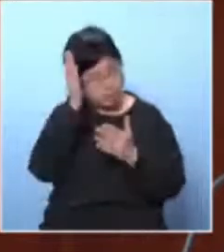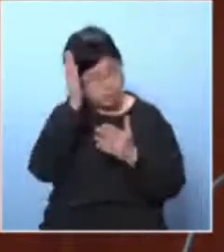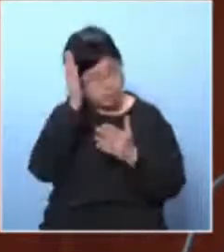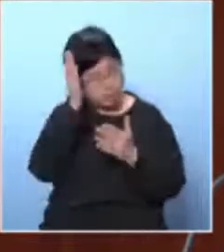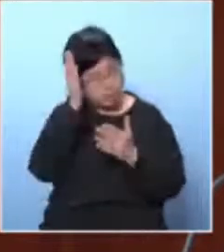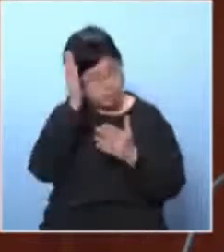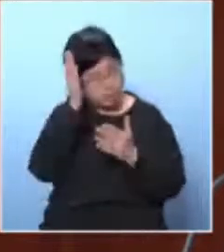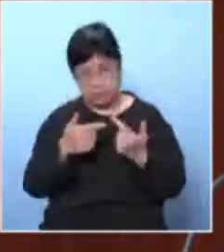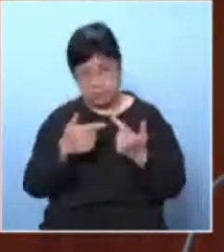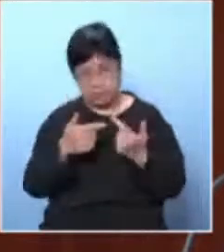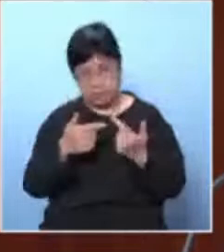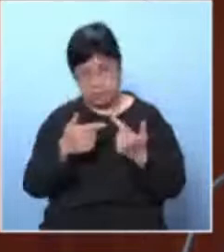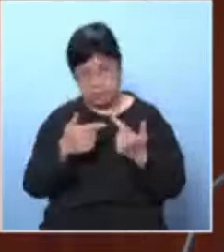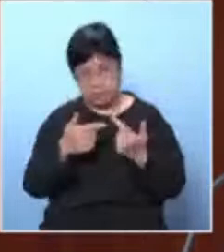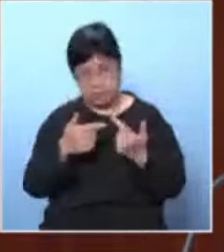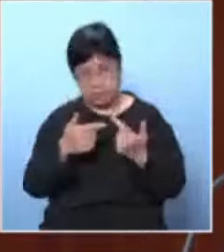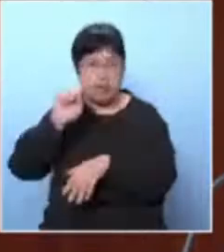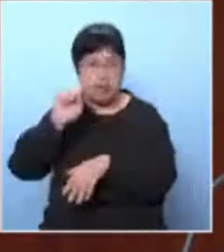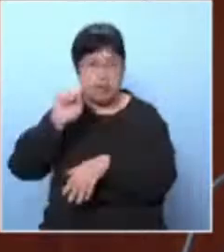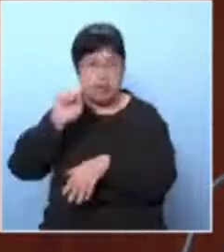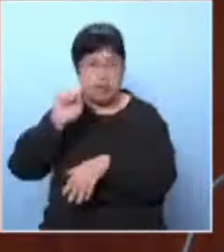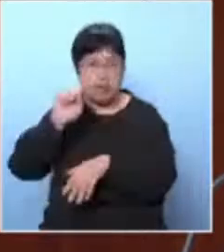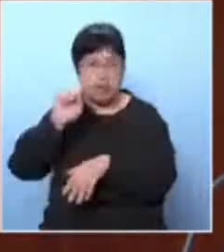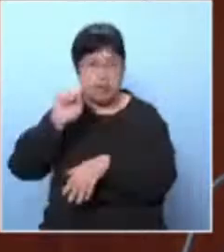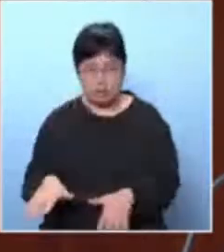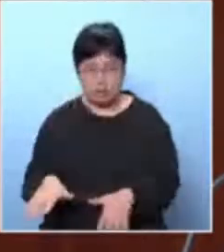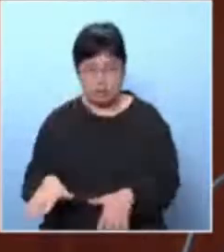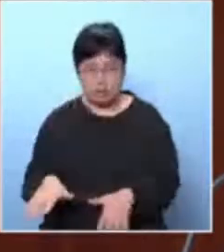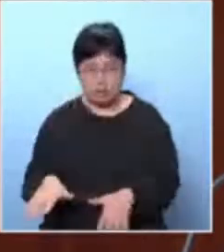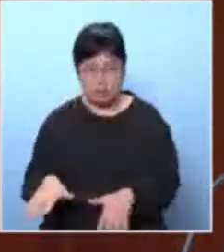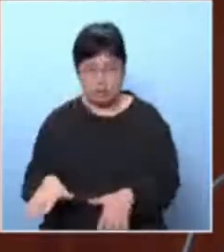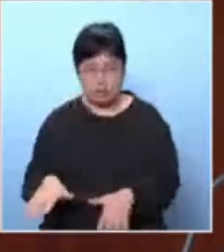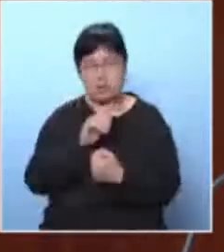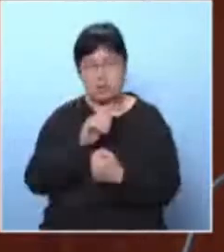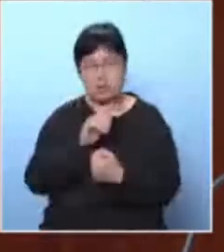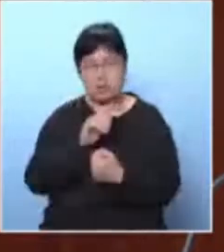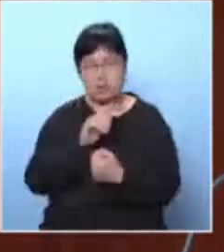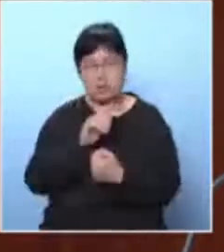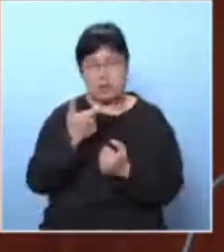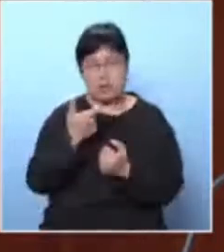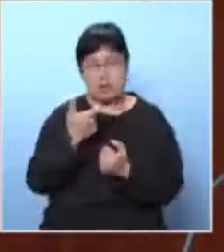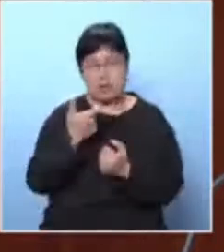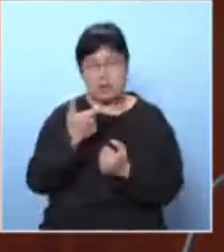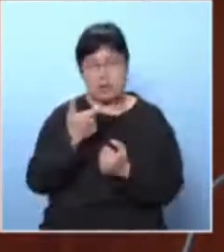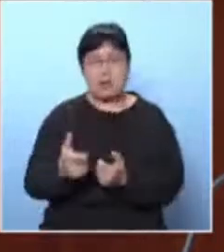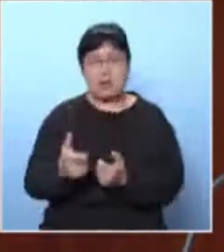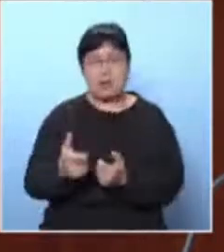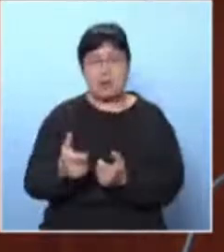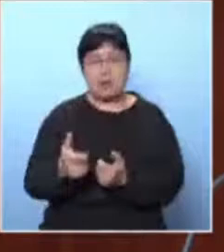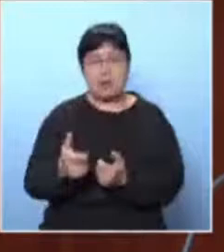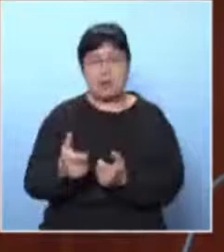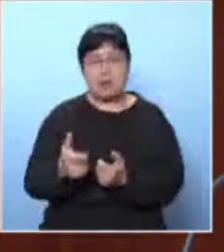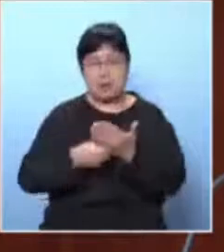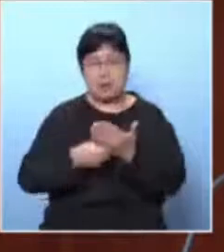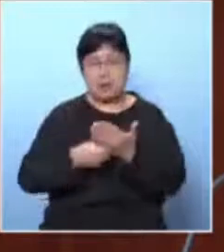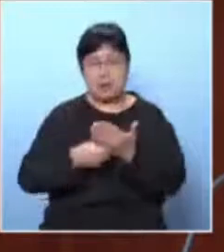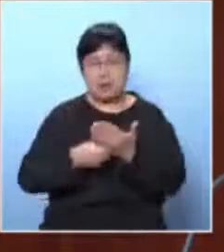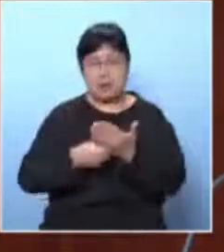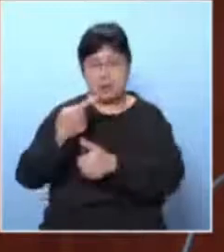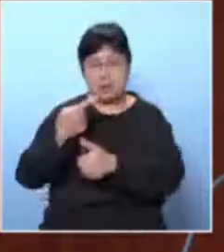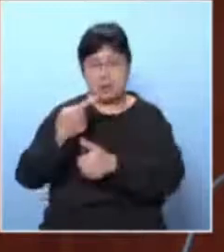Three, priority arrangements for subsidized sale flags.